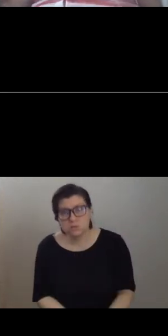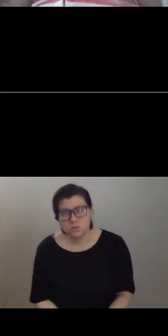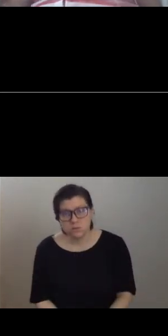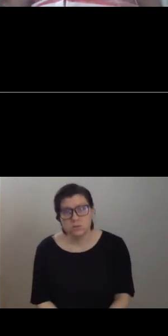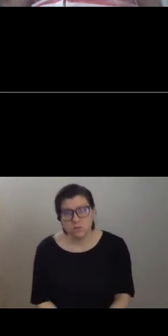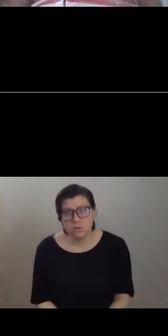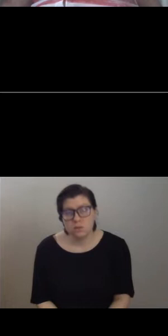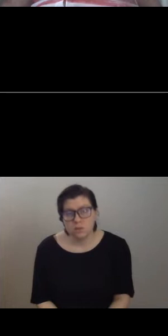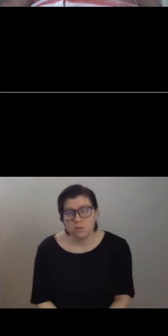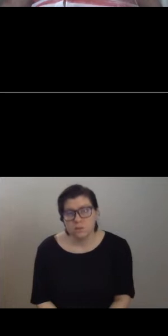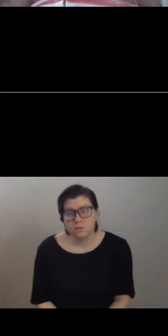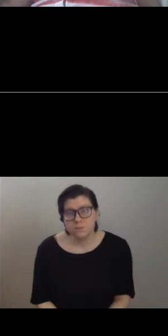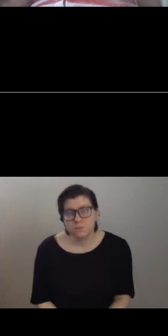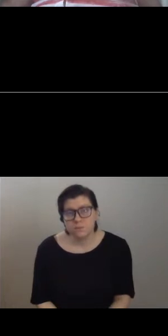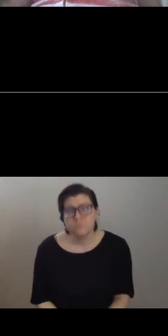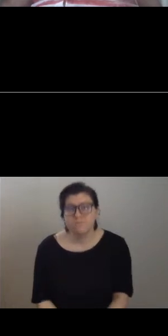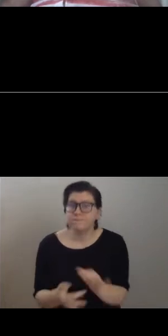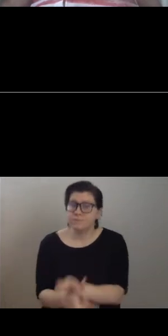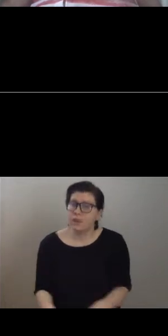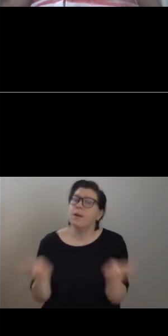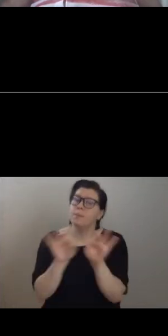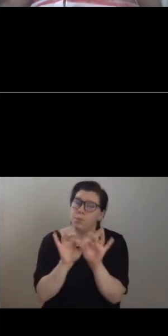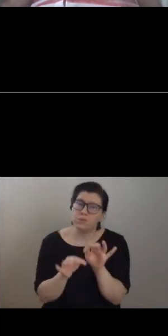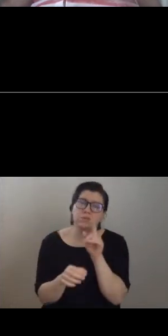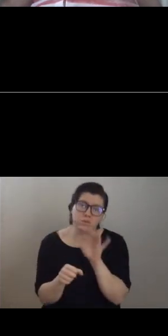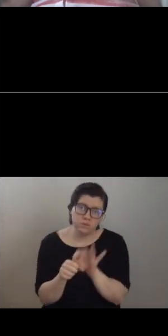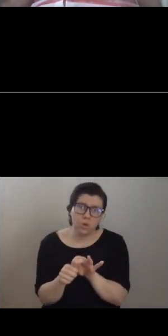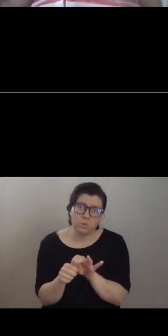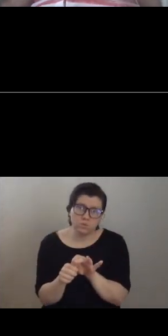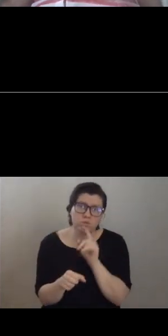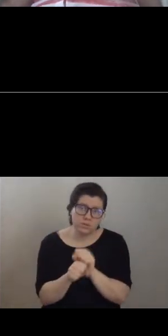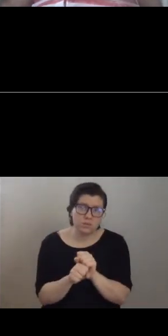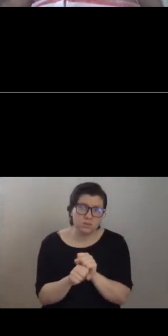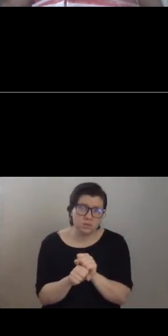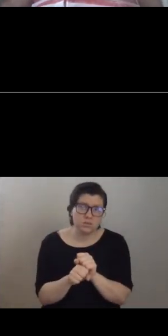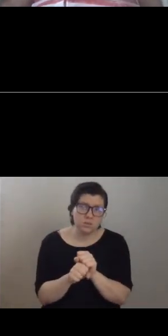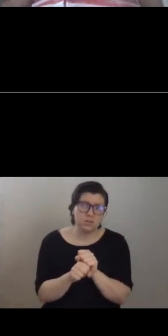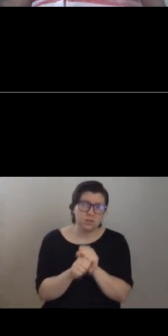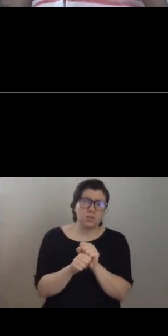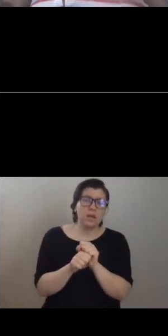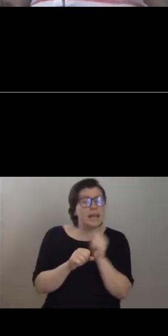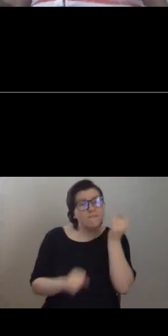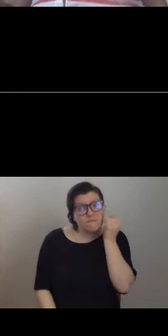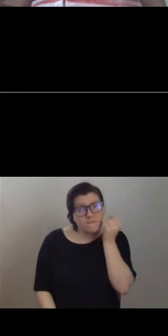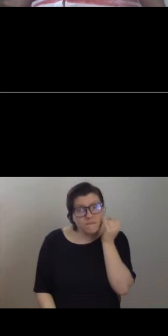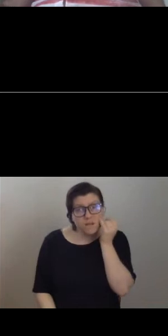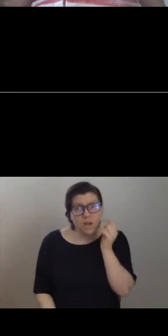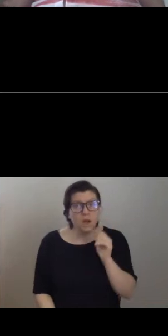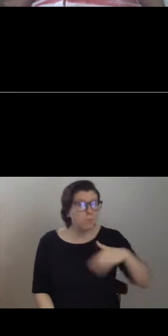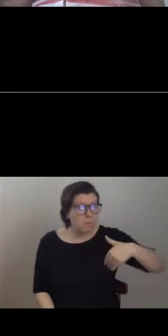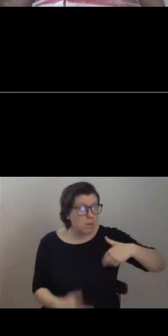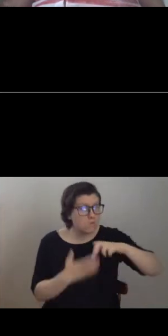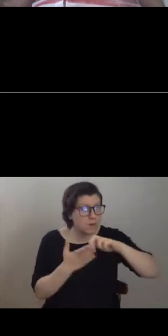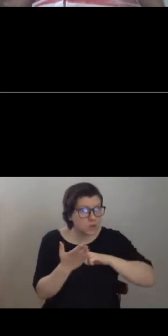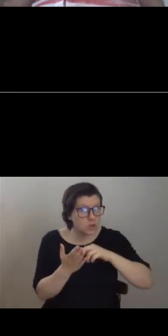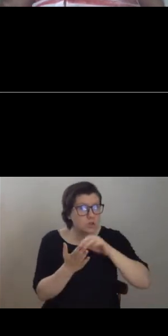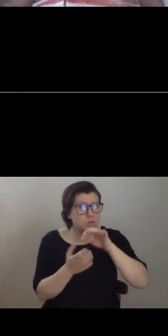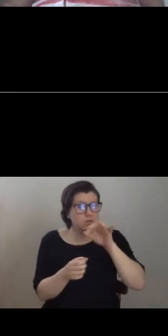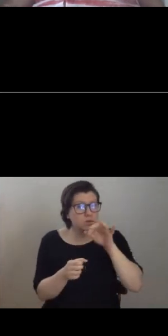So it is important to vote. And you can, if you're not registered to vote, you